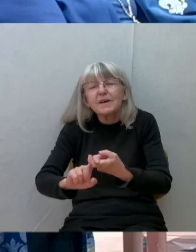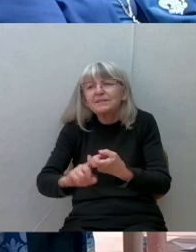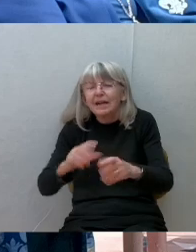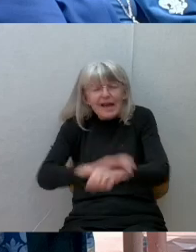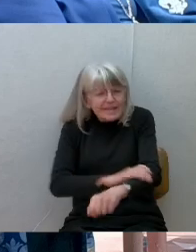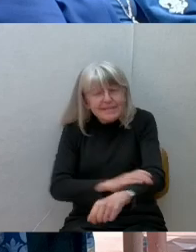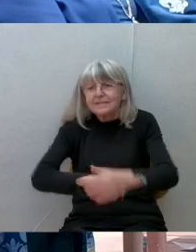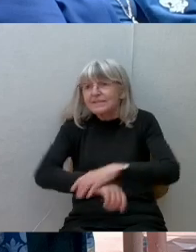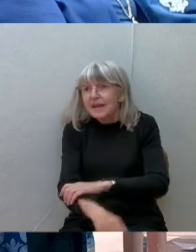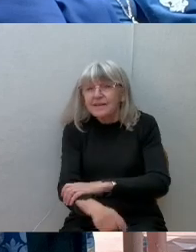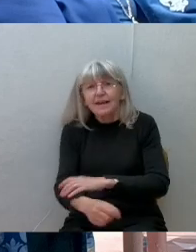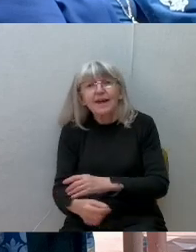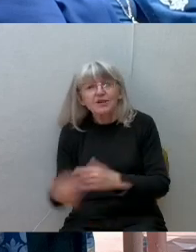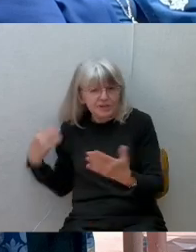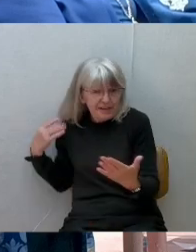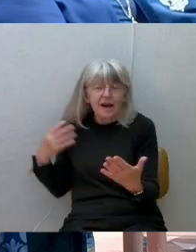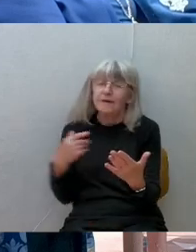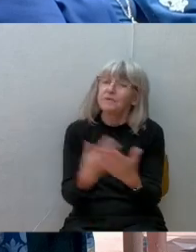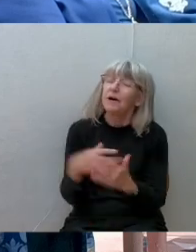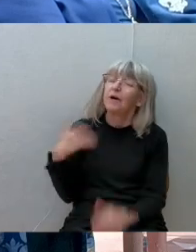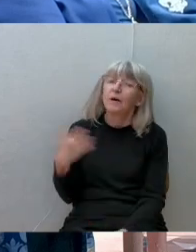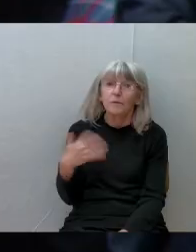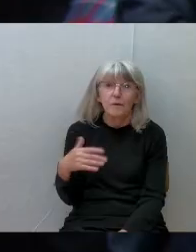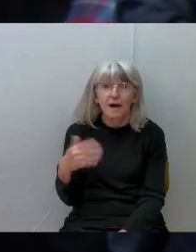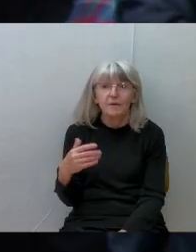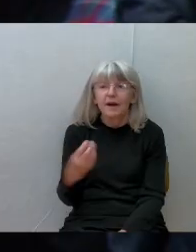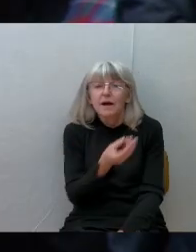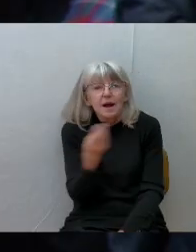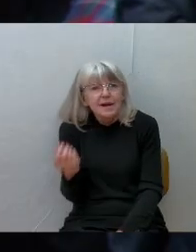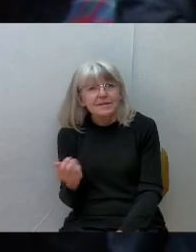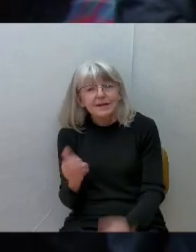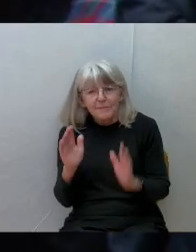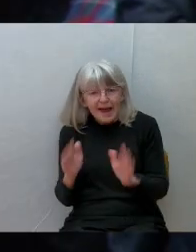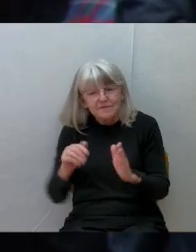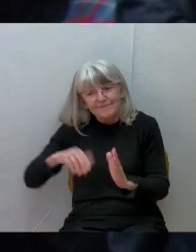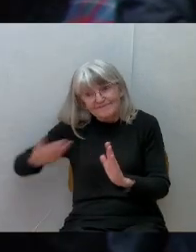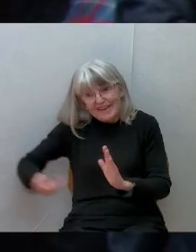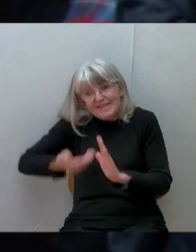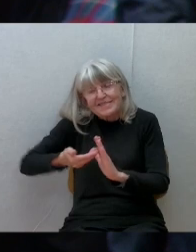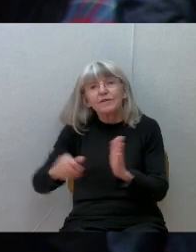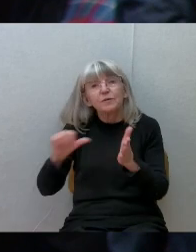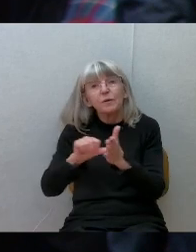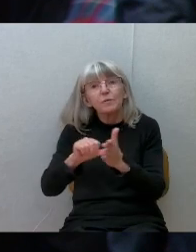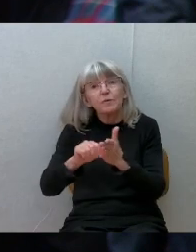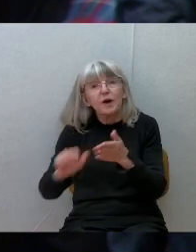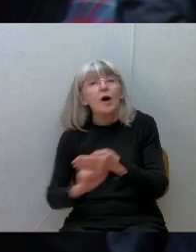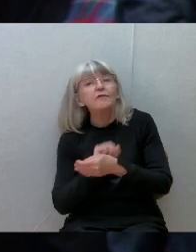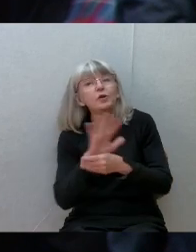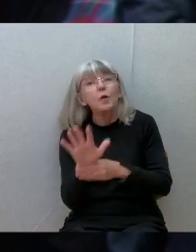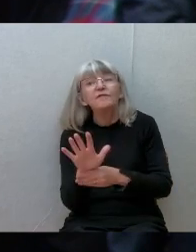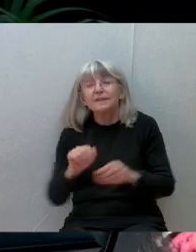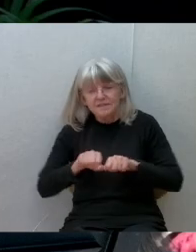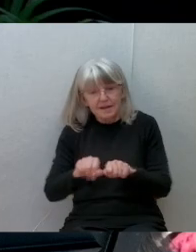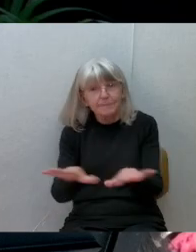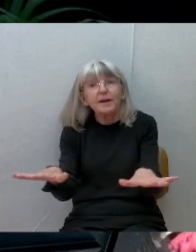of you, for many of you, you've had to contend with an additional burden of COVID, so the COVID-19 pandemic.